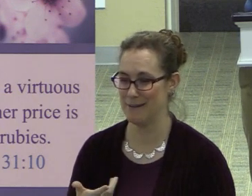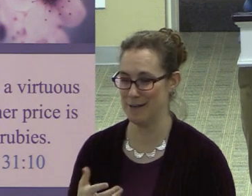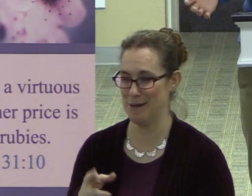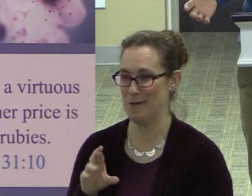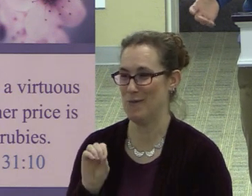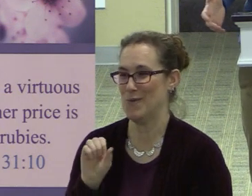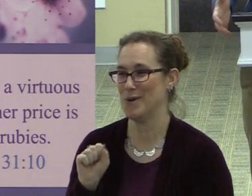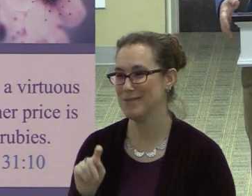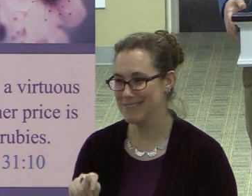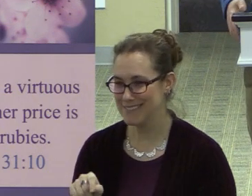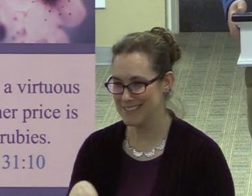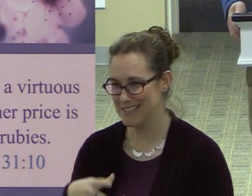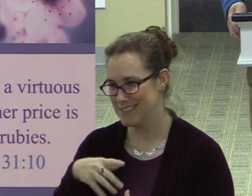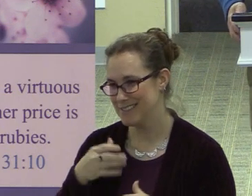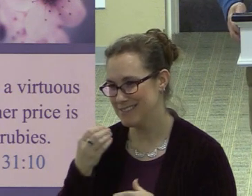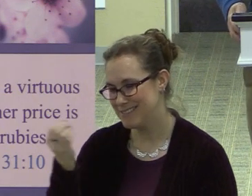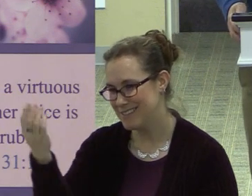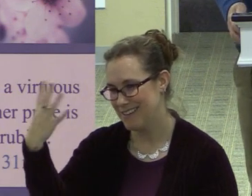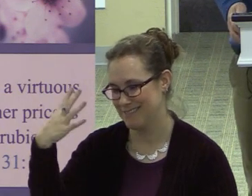in the sun.